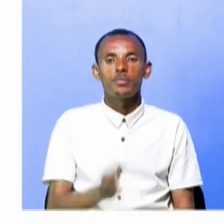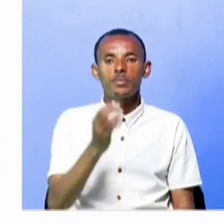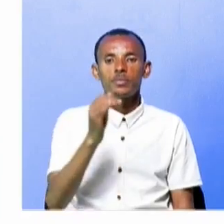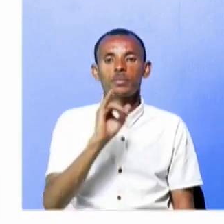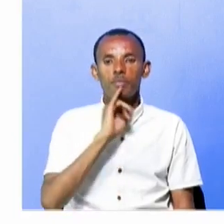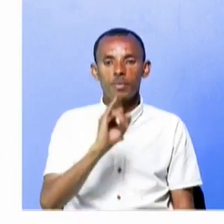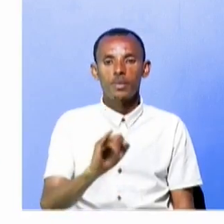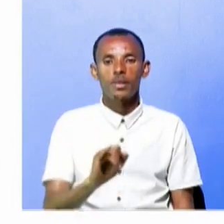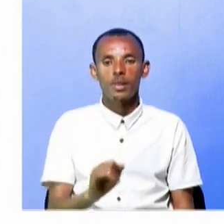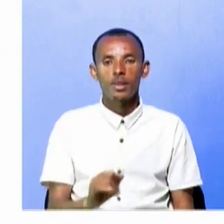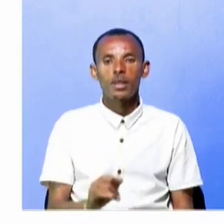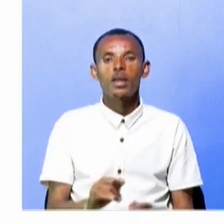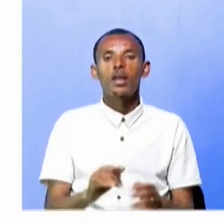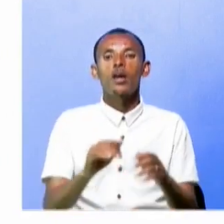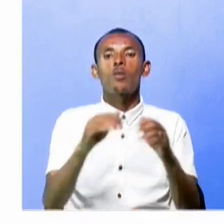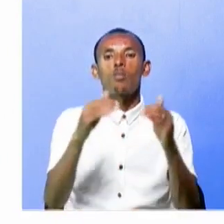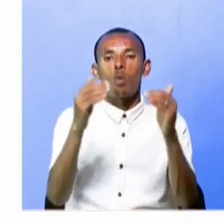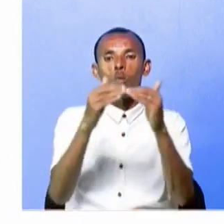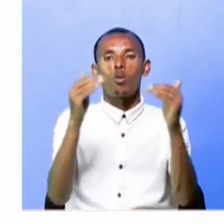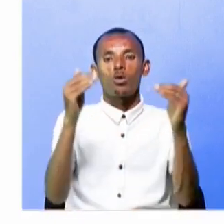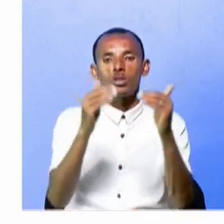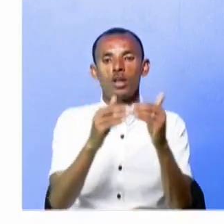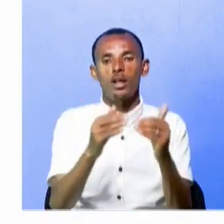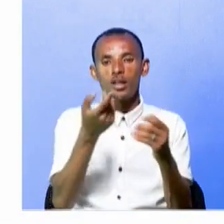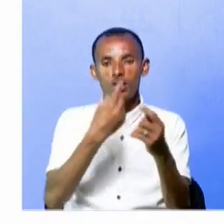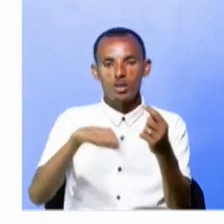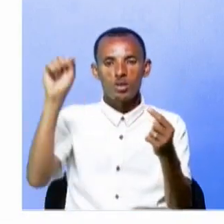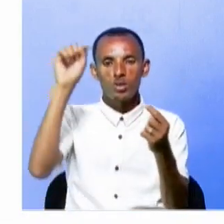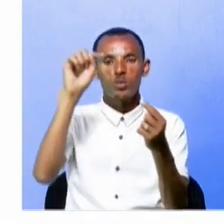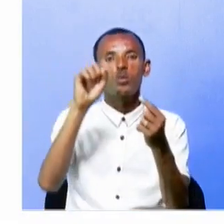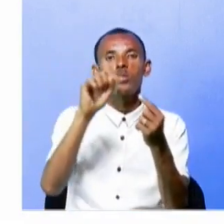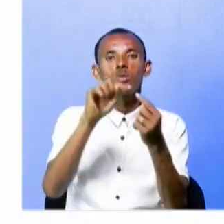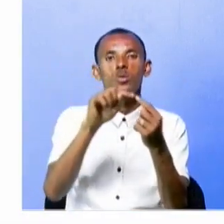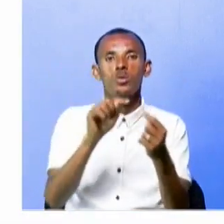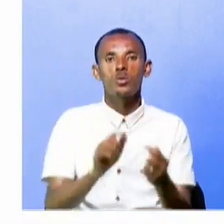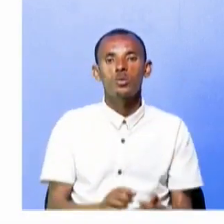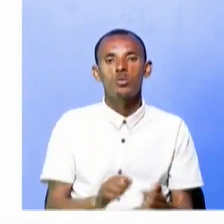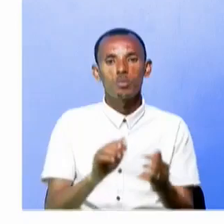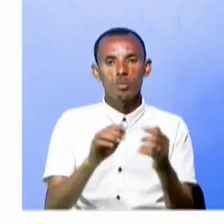is proportional to